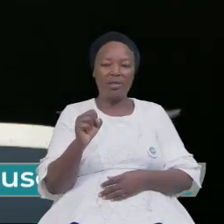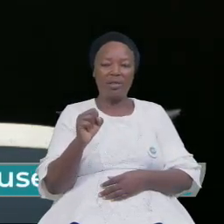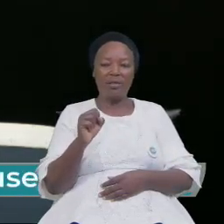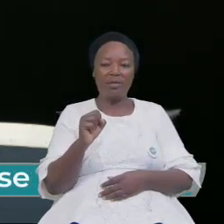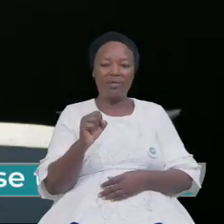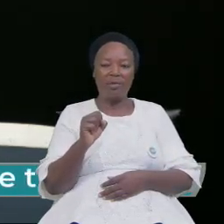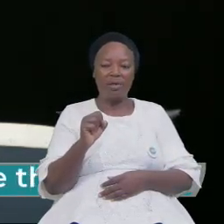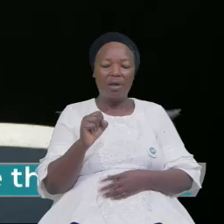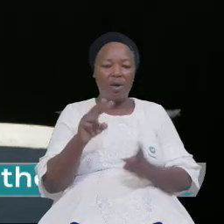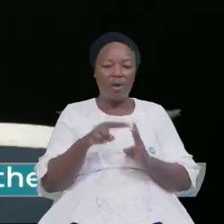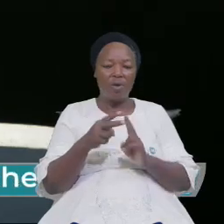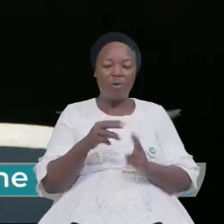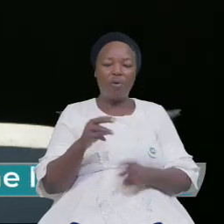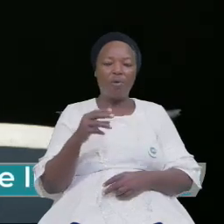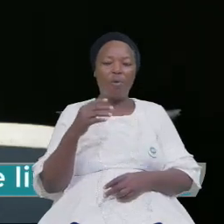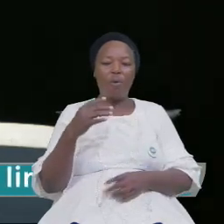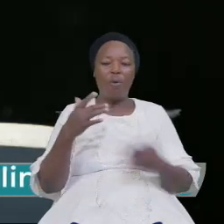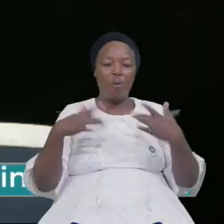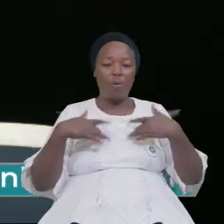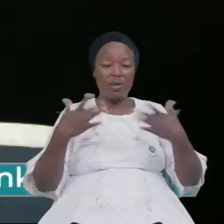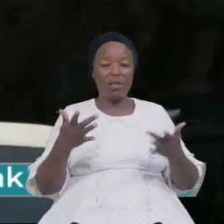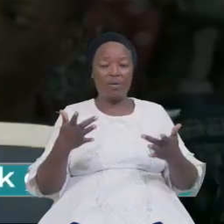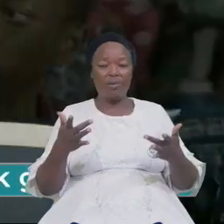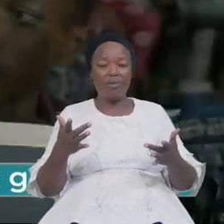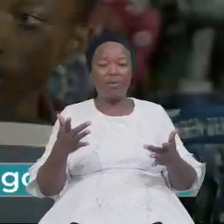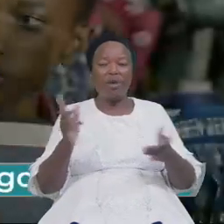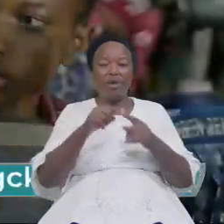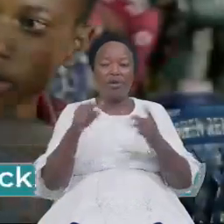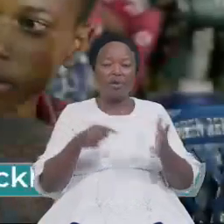or WhatsApp to this number,